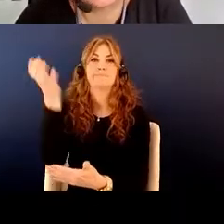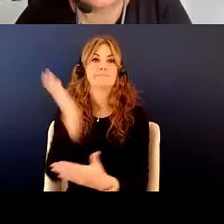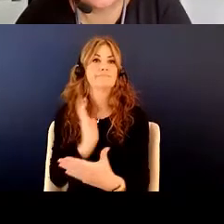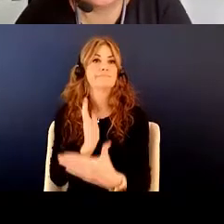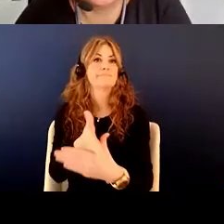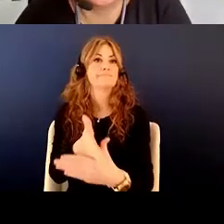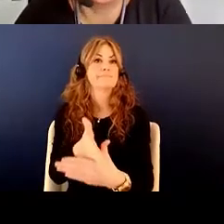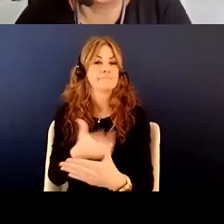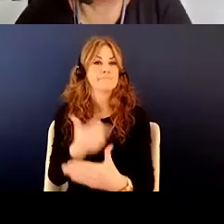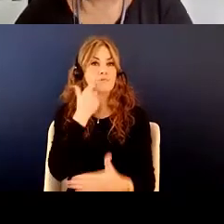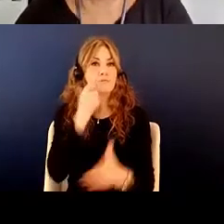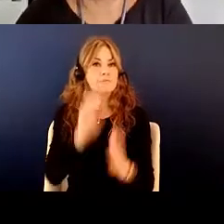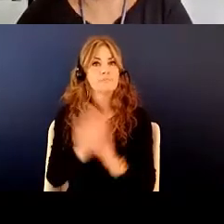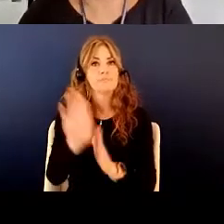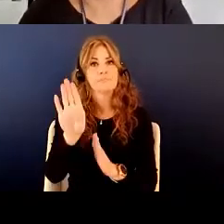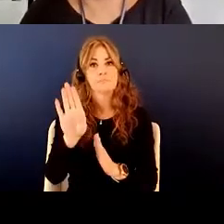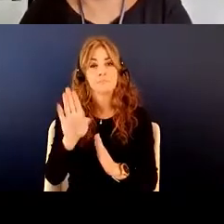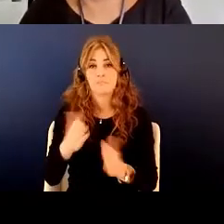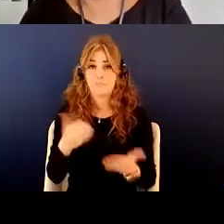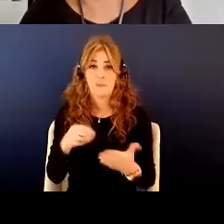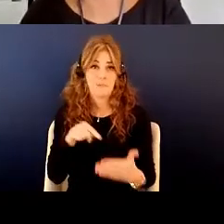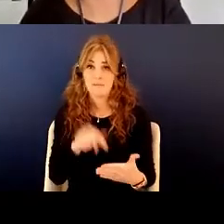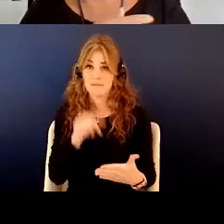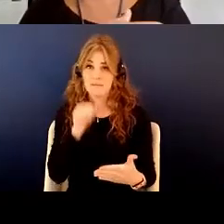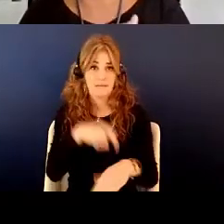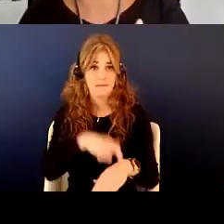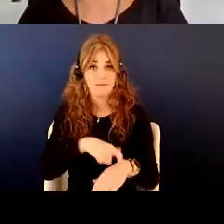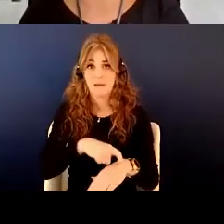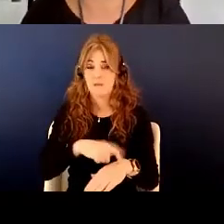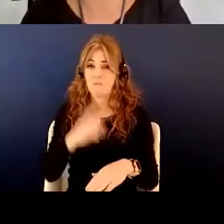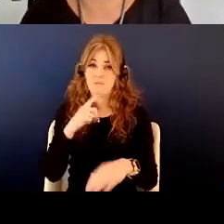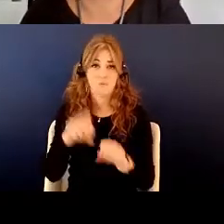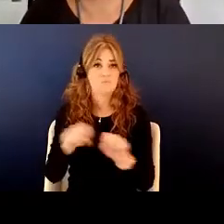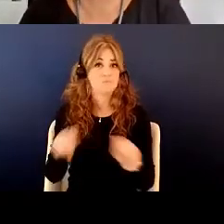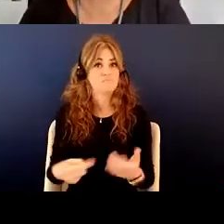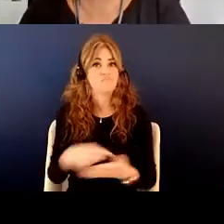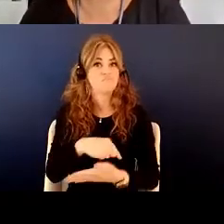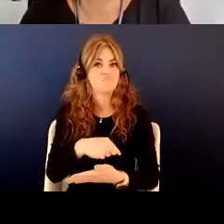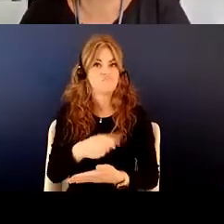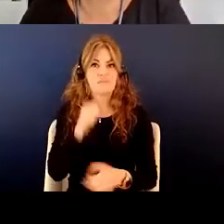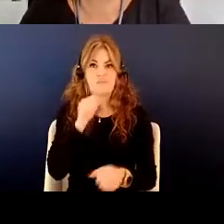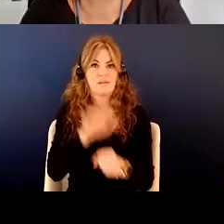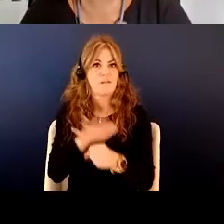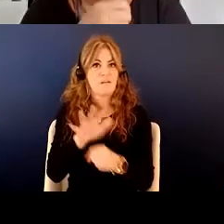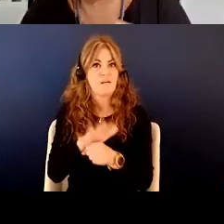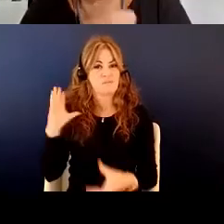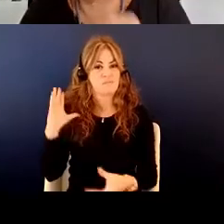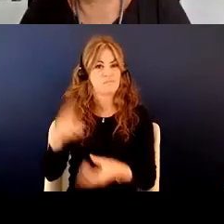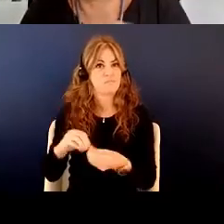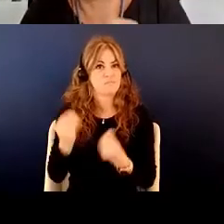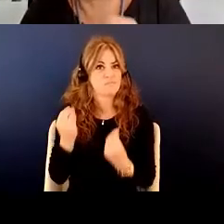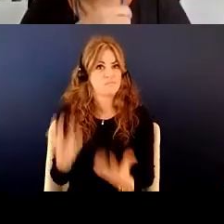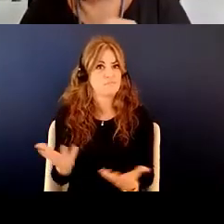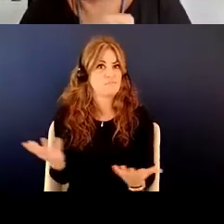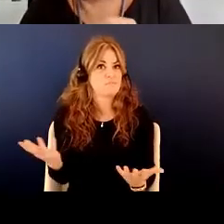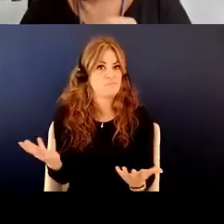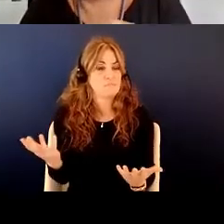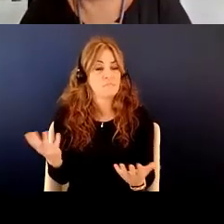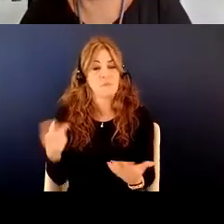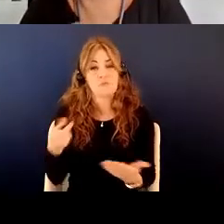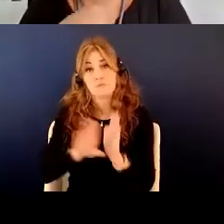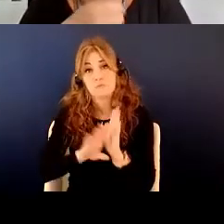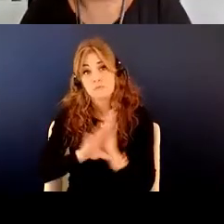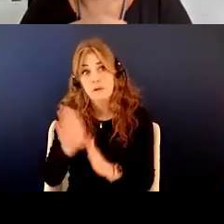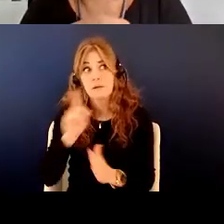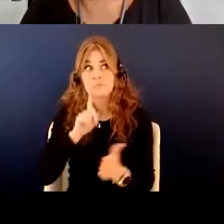just developed, this might not be the time to do a systematic review. And so as you're thinking about, developing a